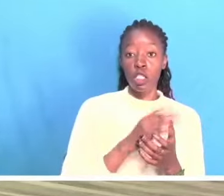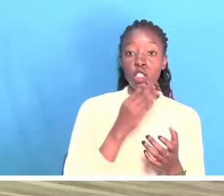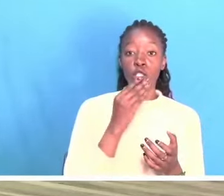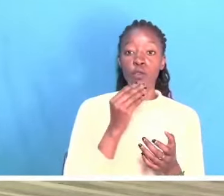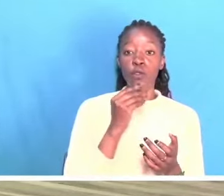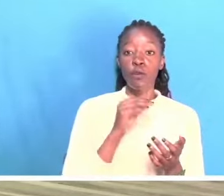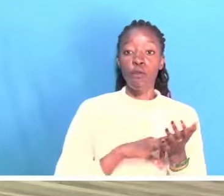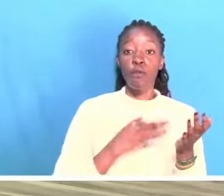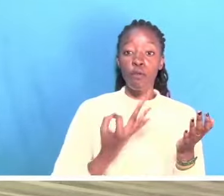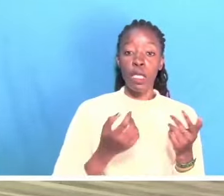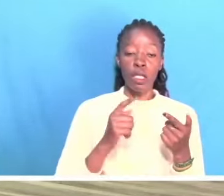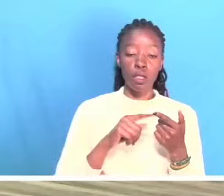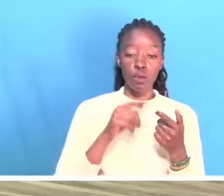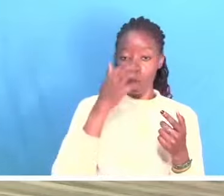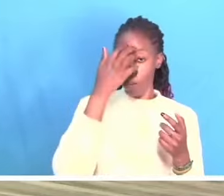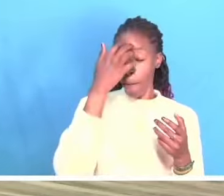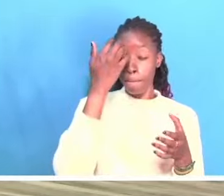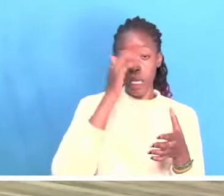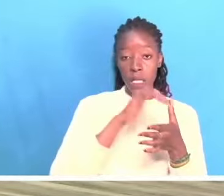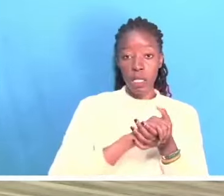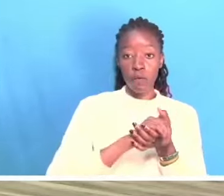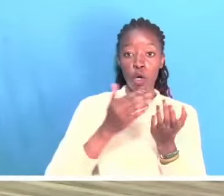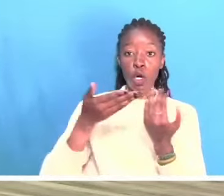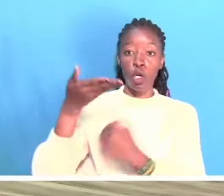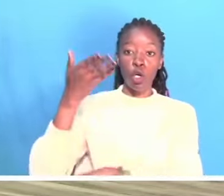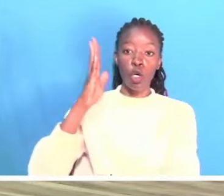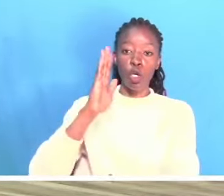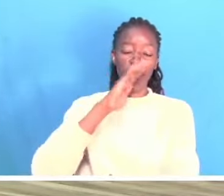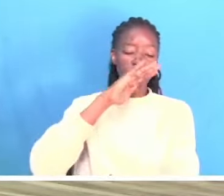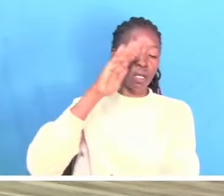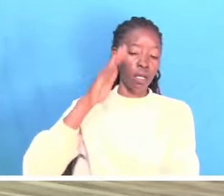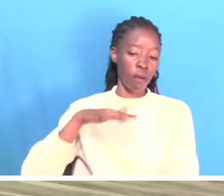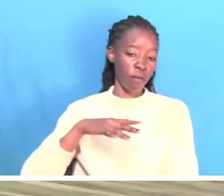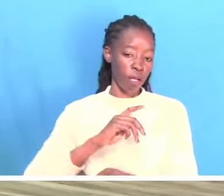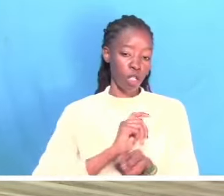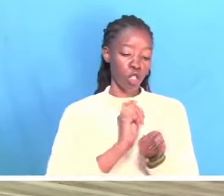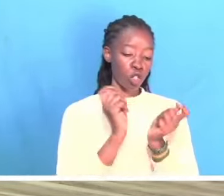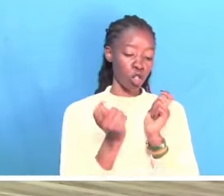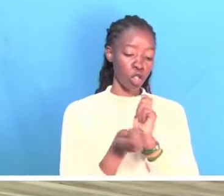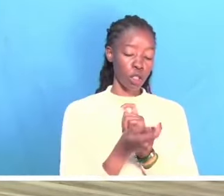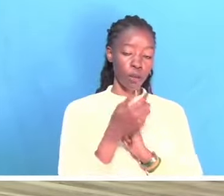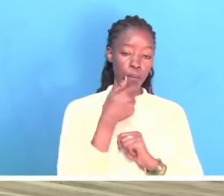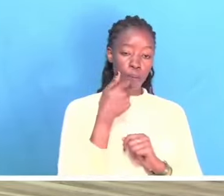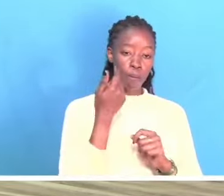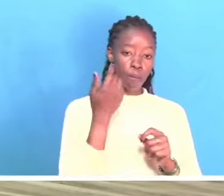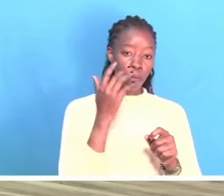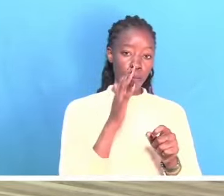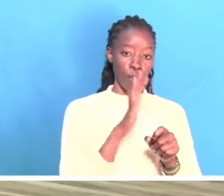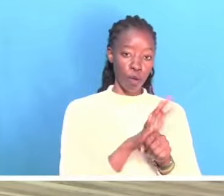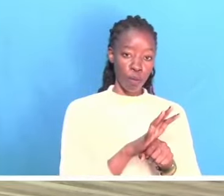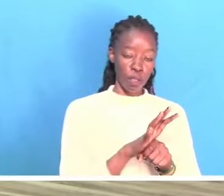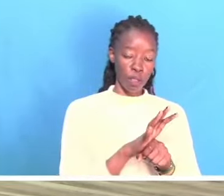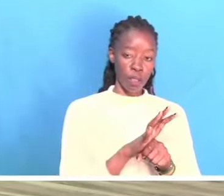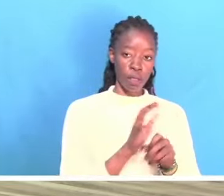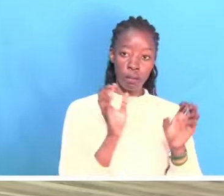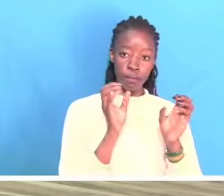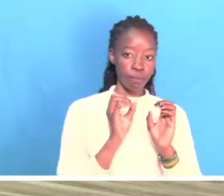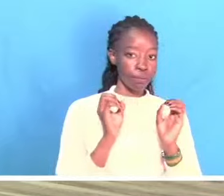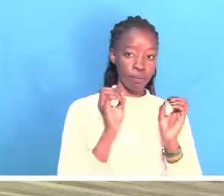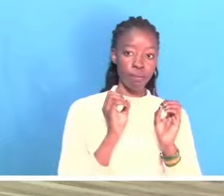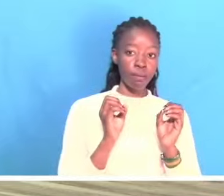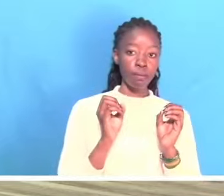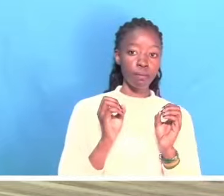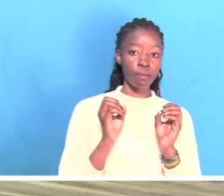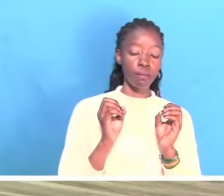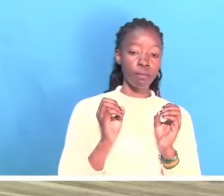believe? God will never change his promises. His word will never be made futile by Israel's